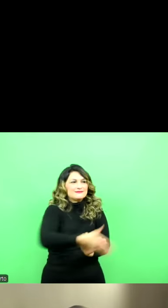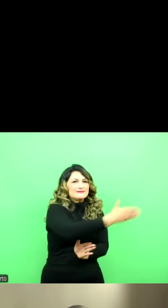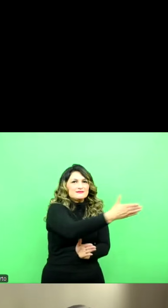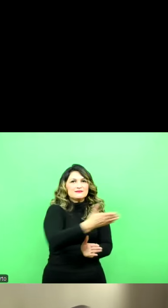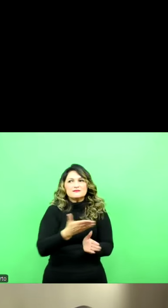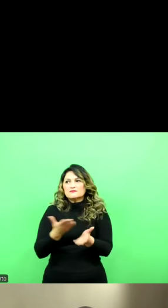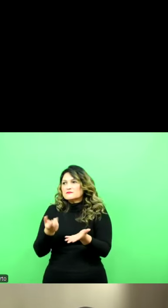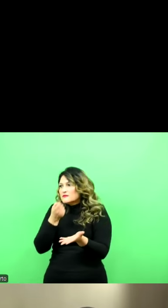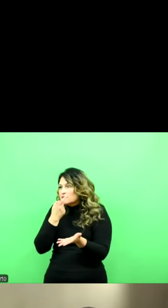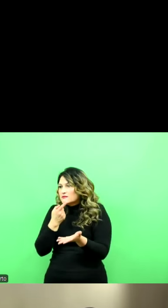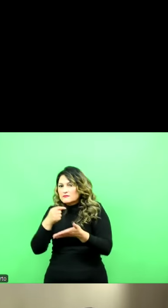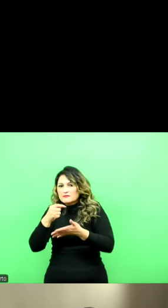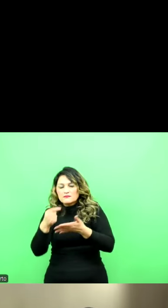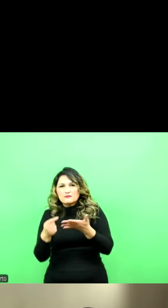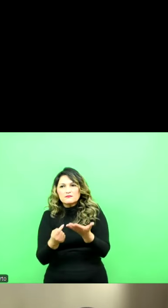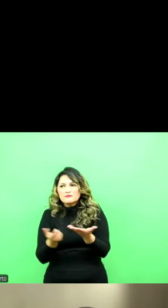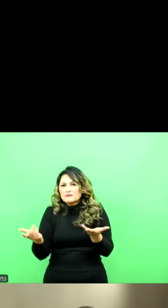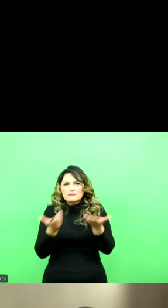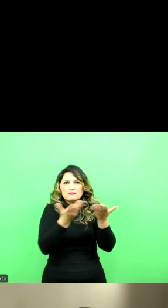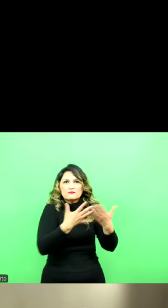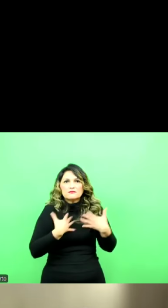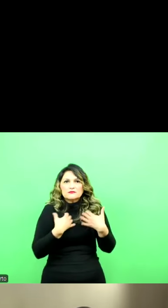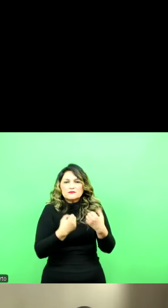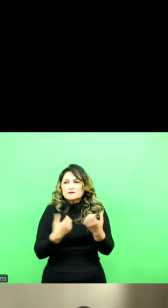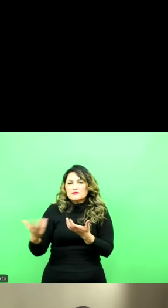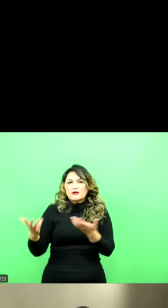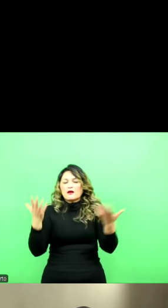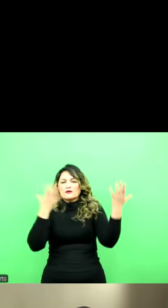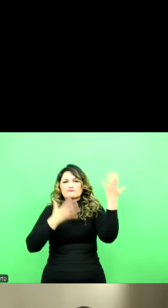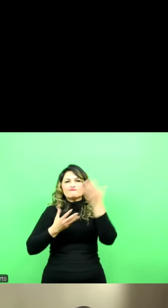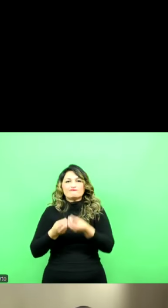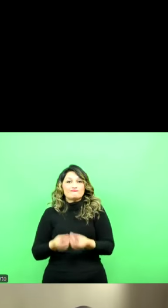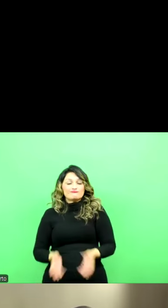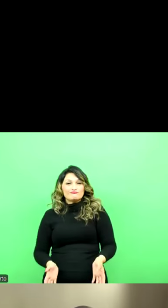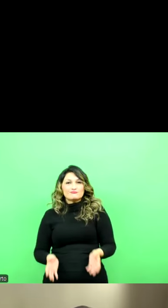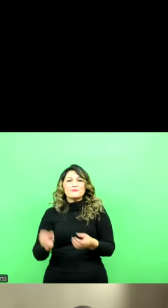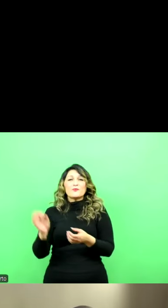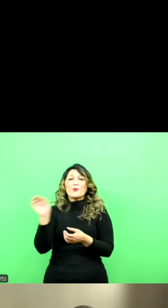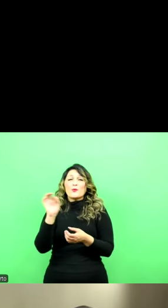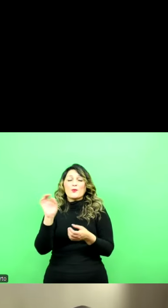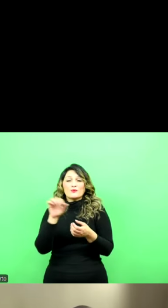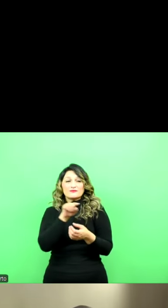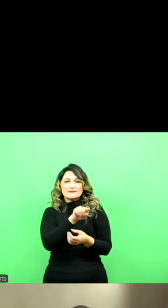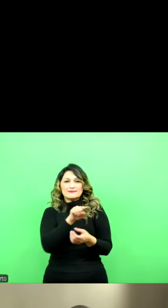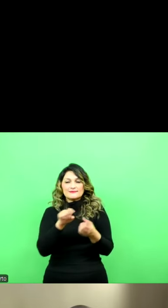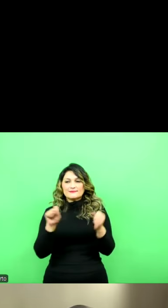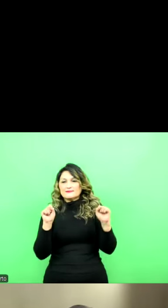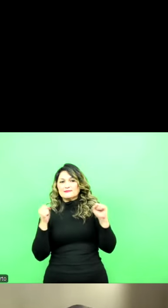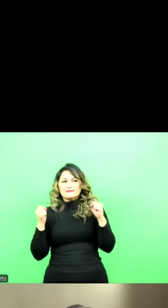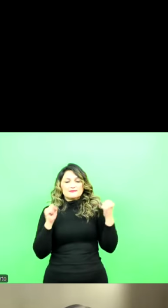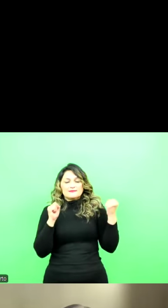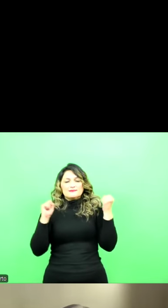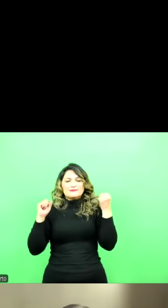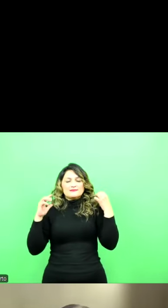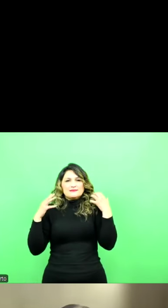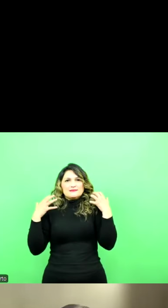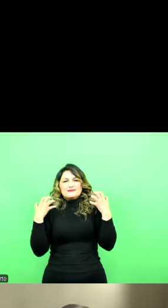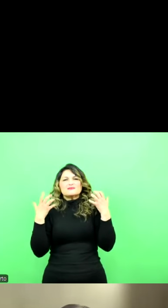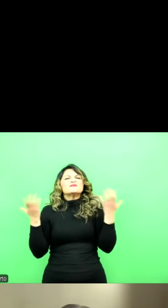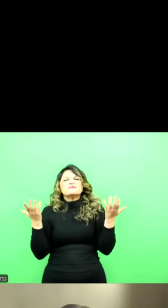sadly, the extra stress on the caregivers of older persons can contribute to instances of